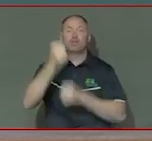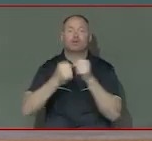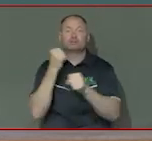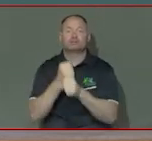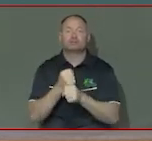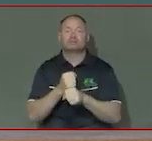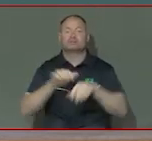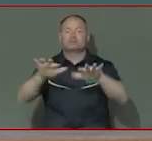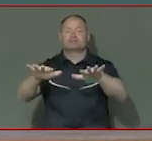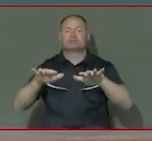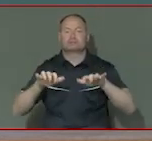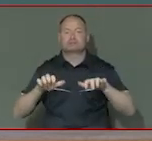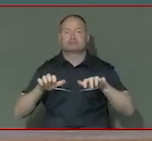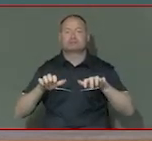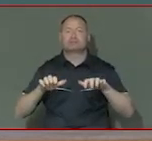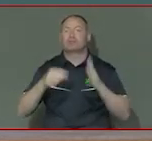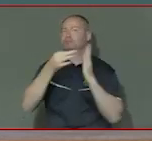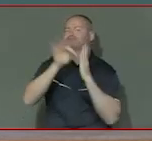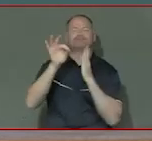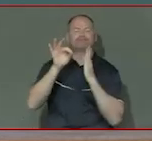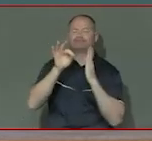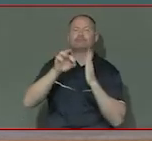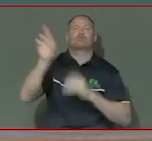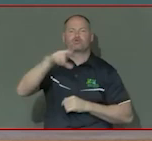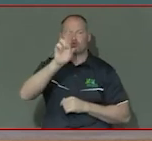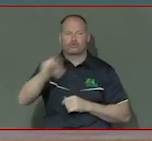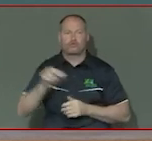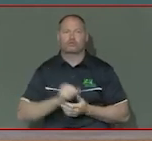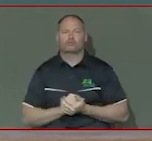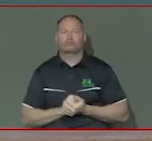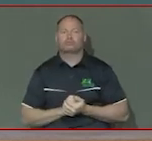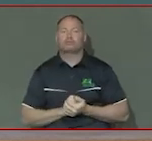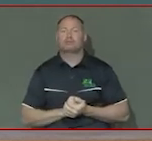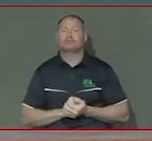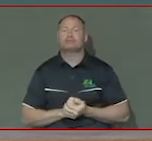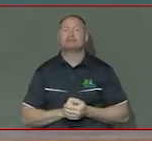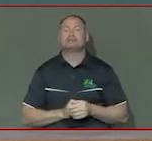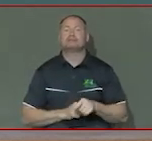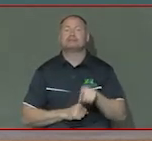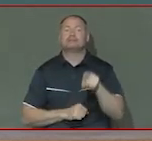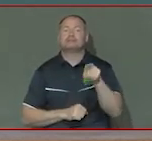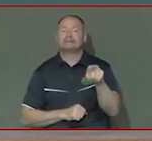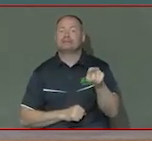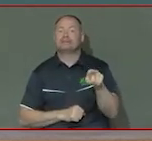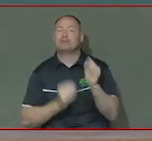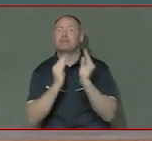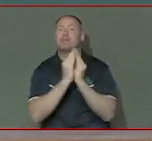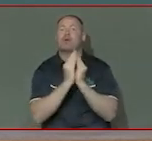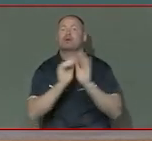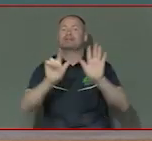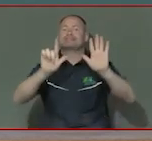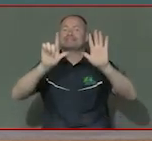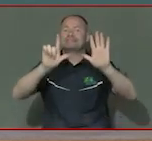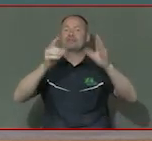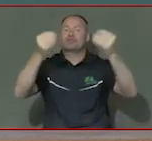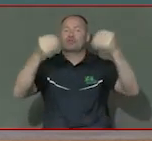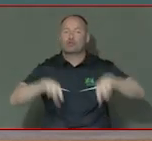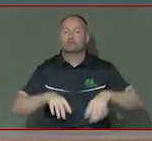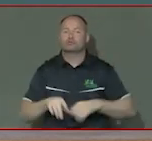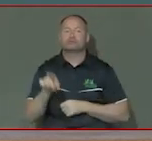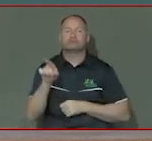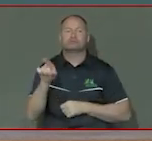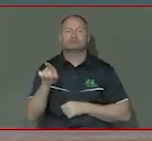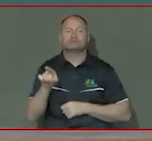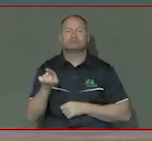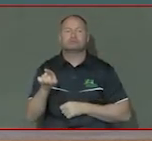decided it's not correct. We had a learner that lost 7 marks. She got